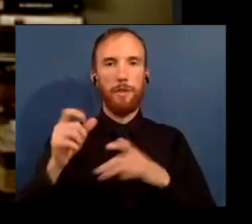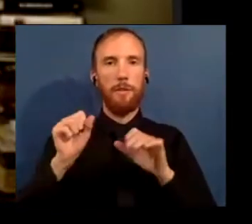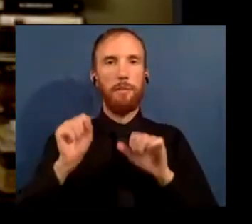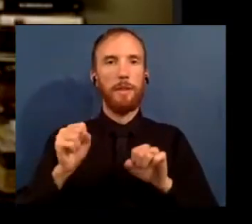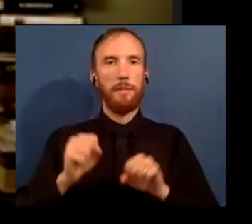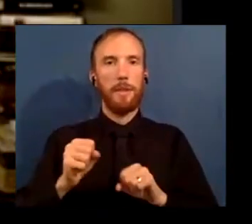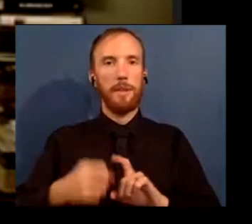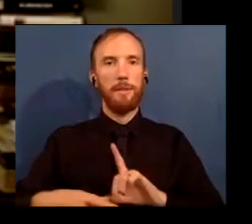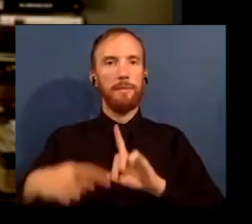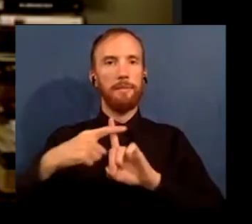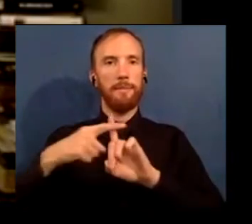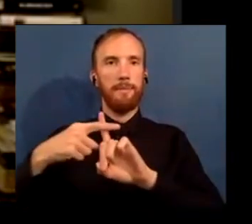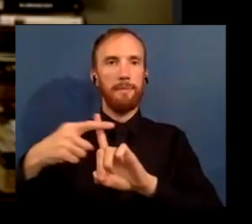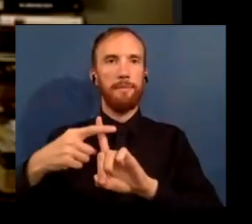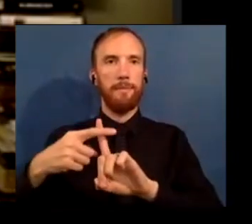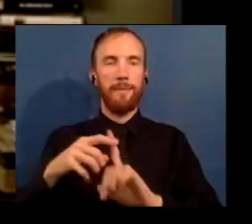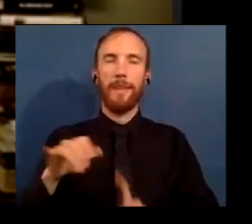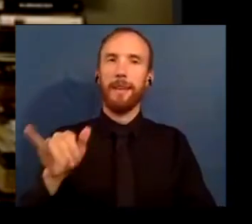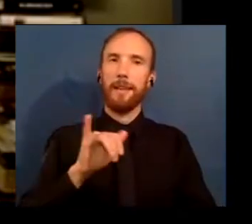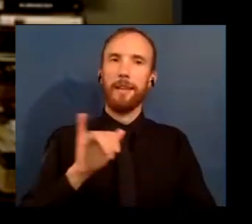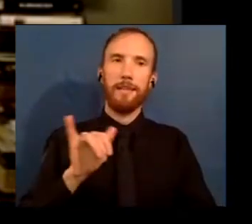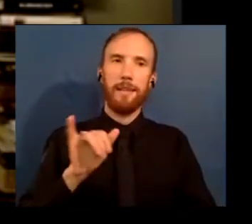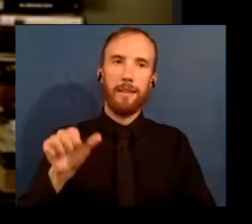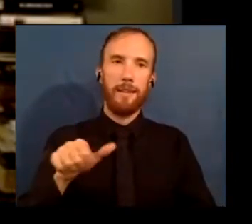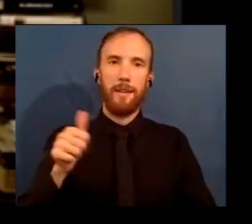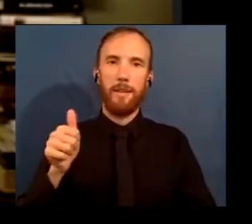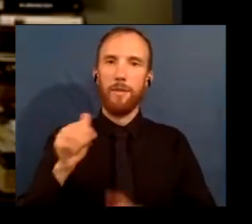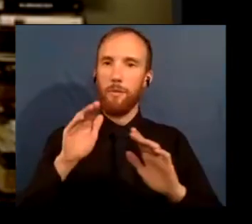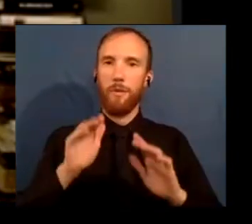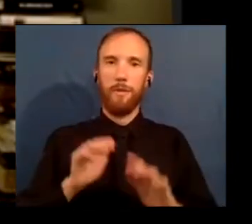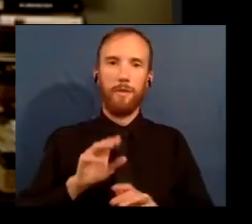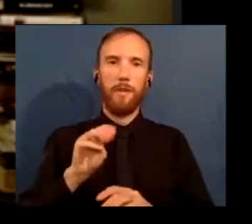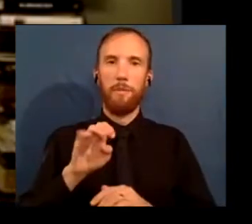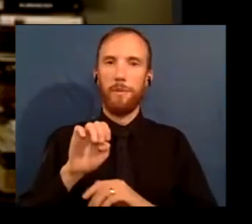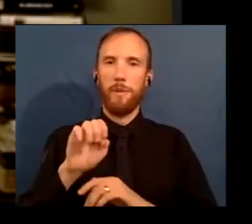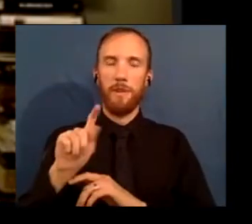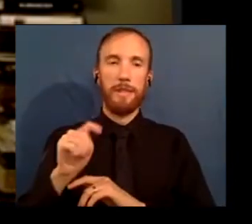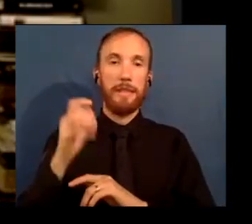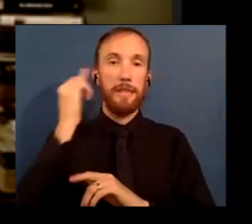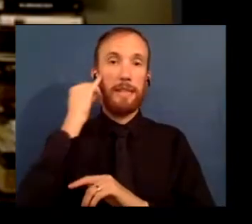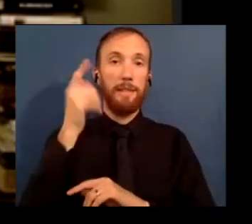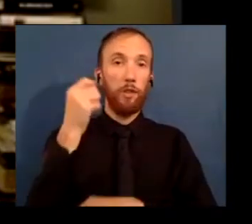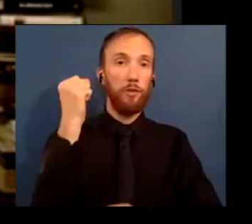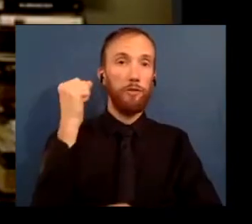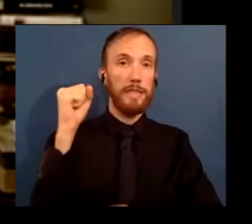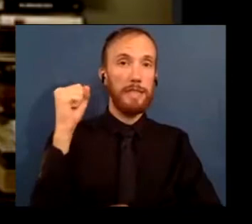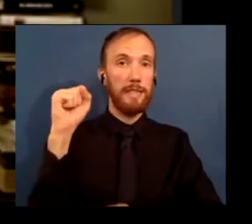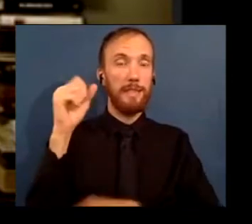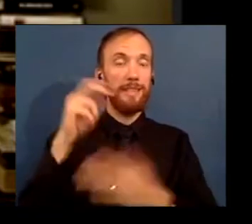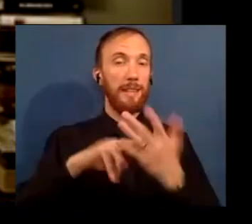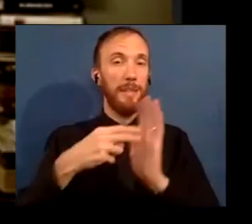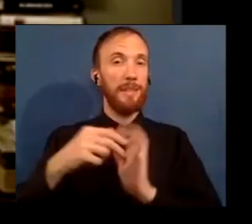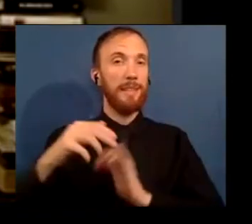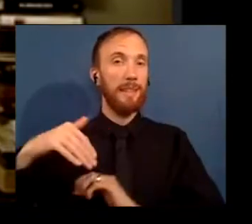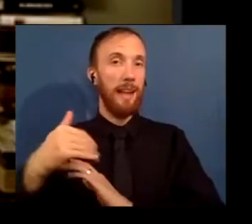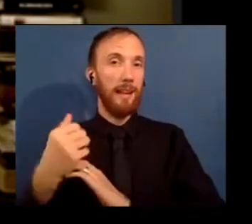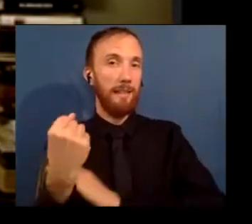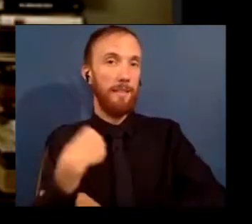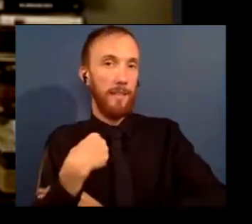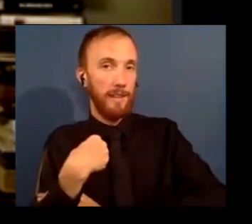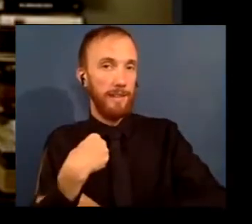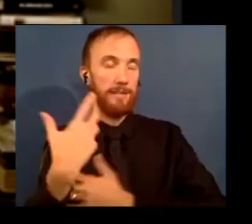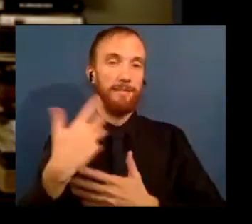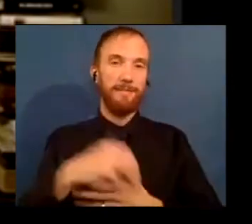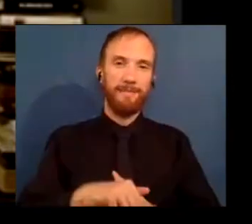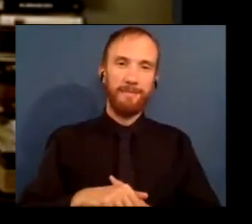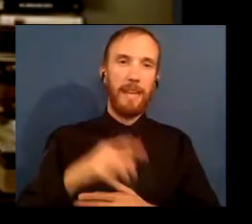like the great Lebanese Marxist, you know, Mehdi Amel. If you are resisting, you have not been defeated. That's such a great line. If